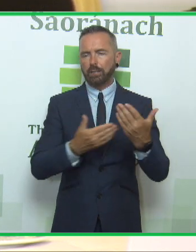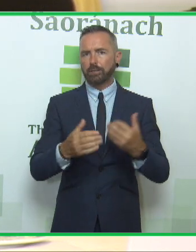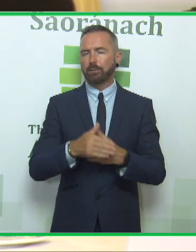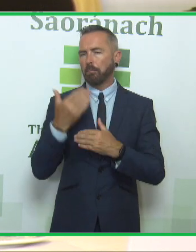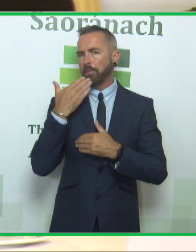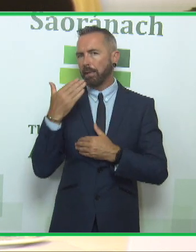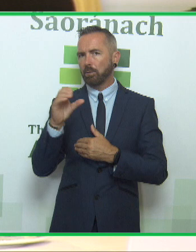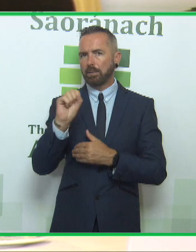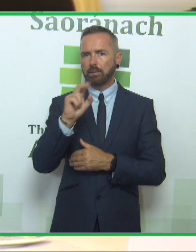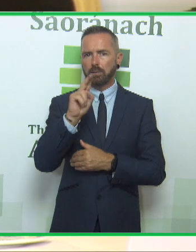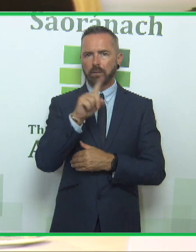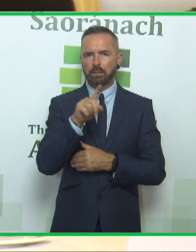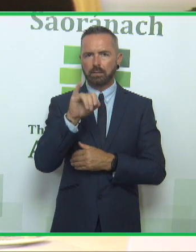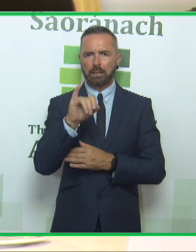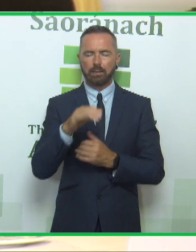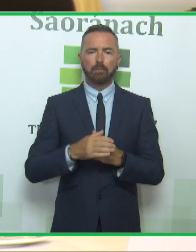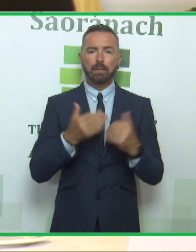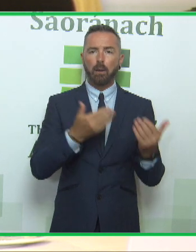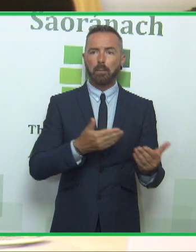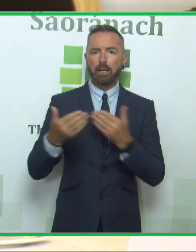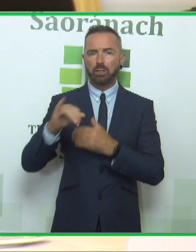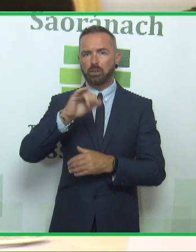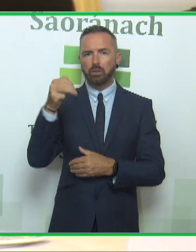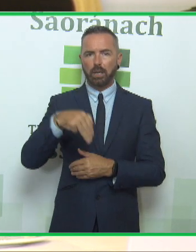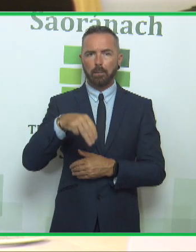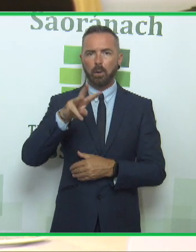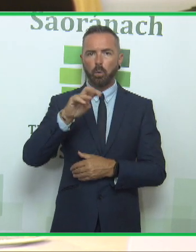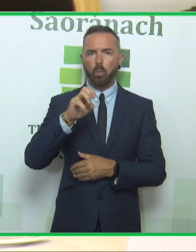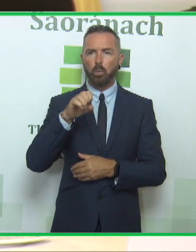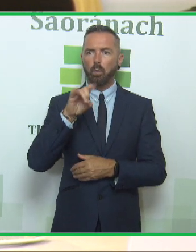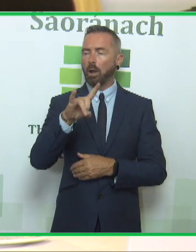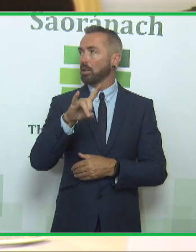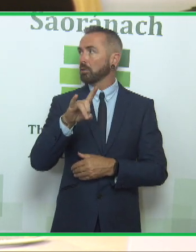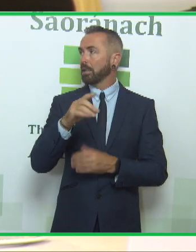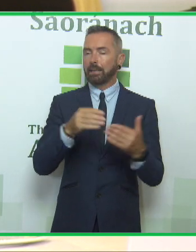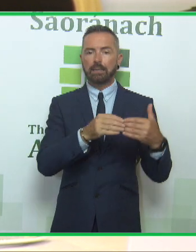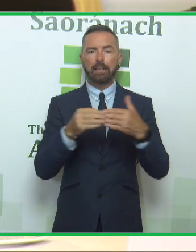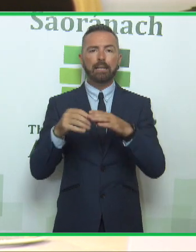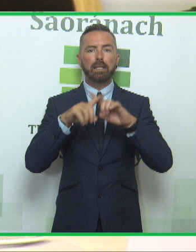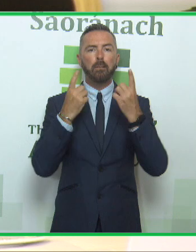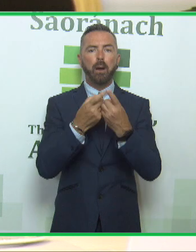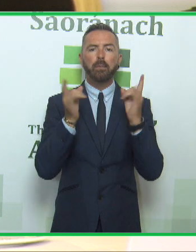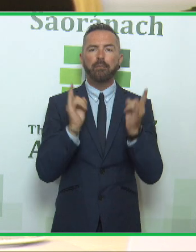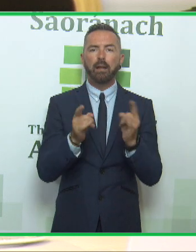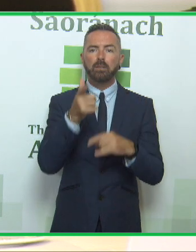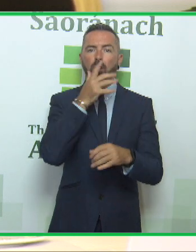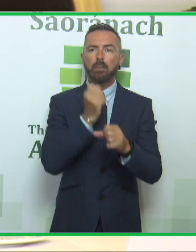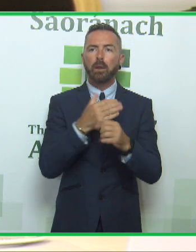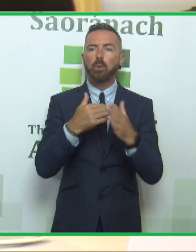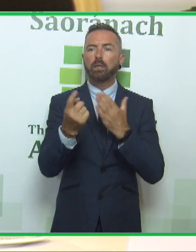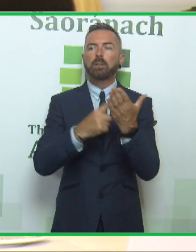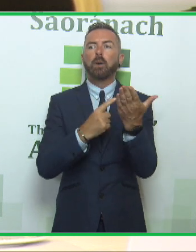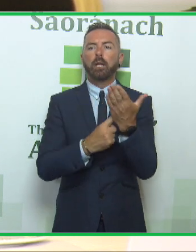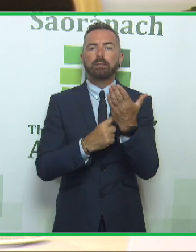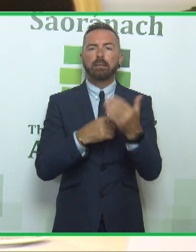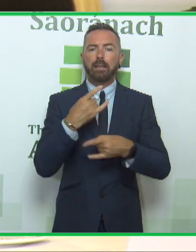I'm going to pass now straight away to Jim Walsh. Jim is the lead official in the Department of Health on the current policy, and he's going to outline what the policy is and where we